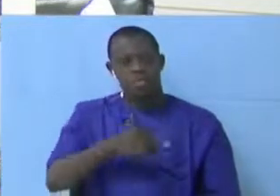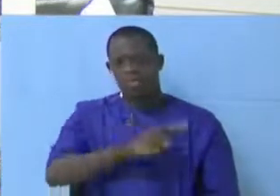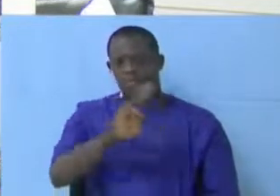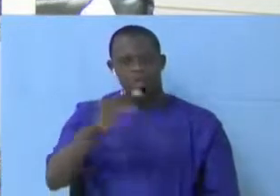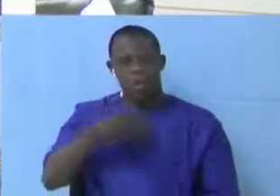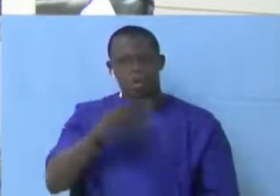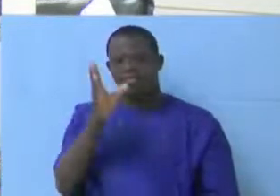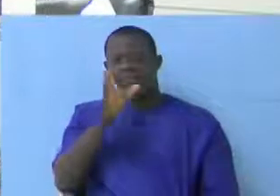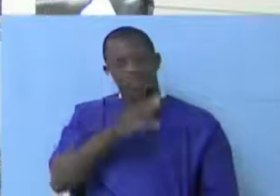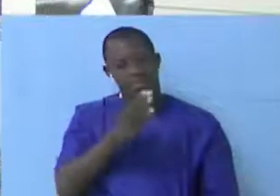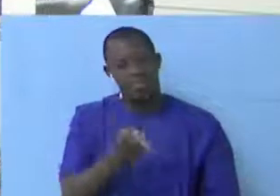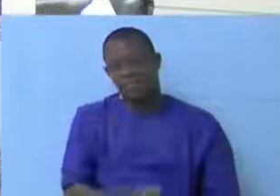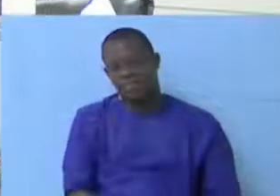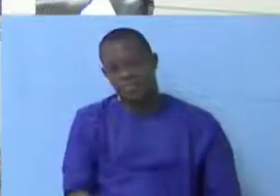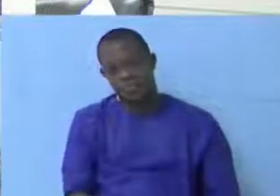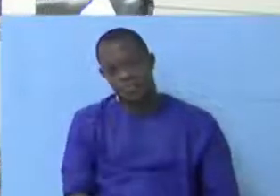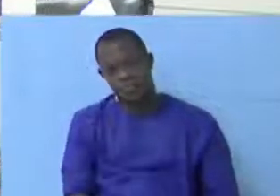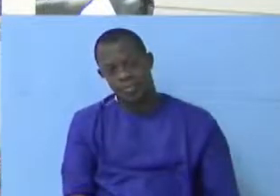lie.